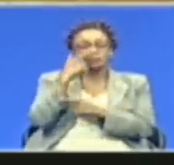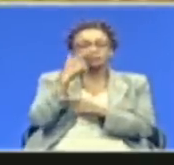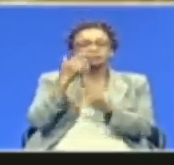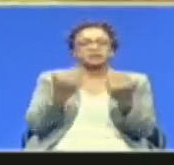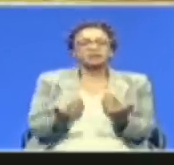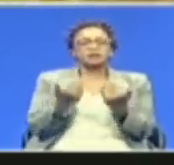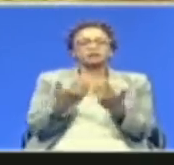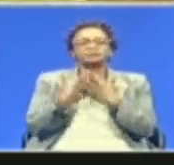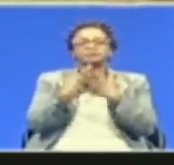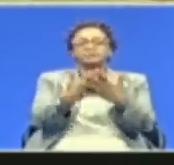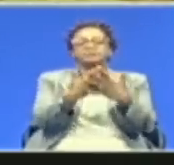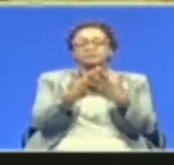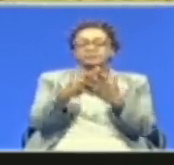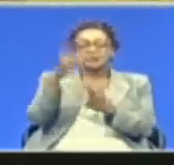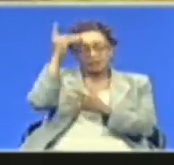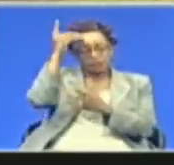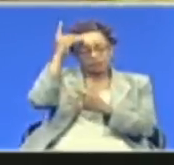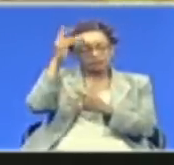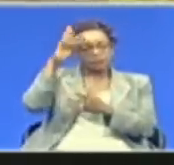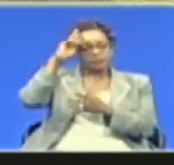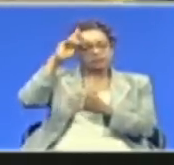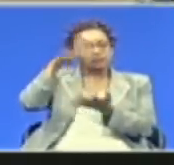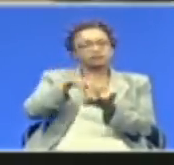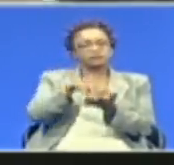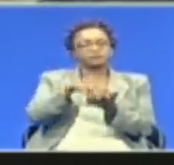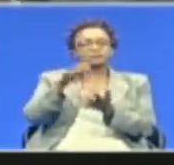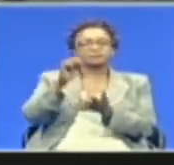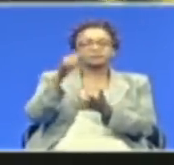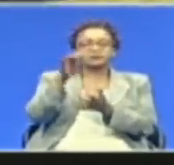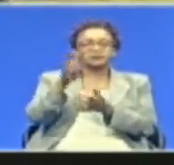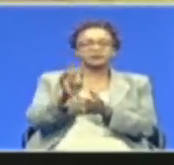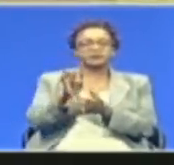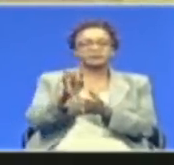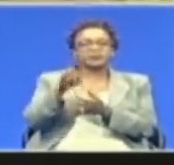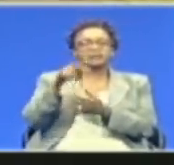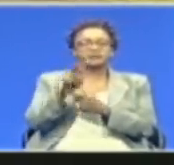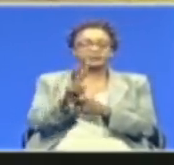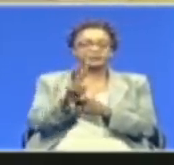currently detained at Dagoretti Police Station. Steve Juma, NTV.